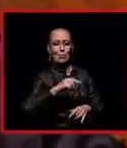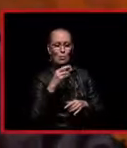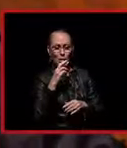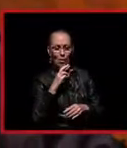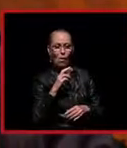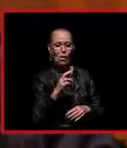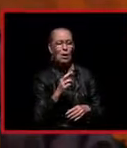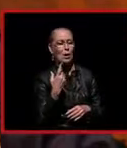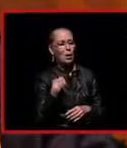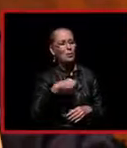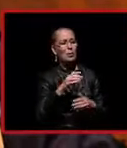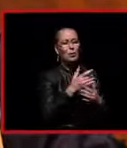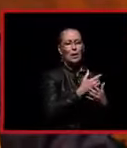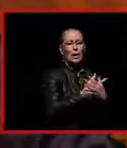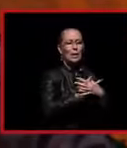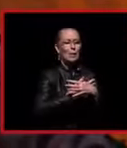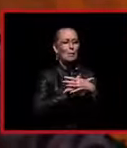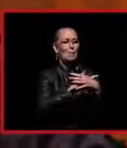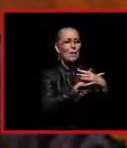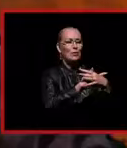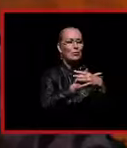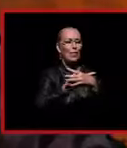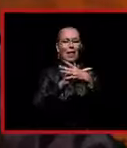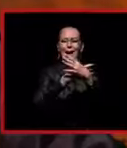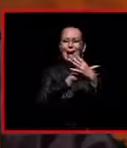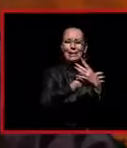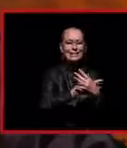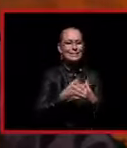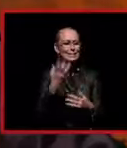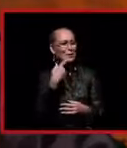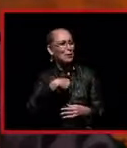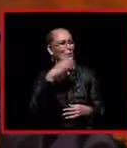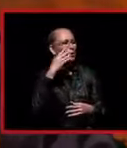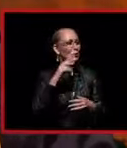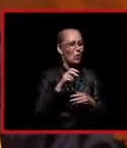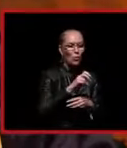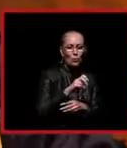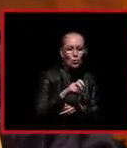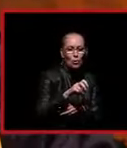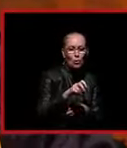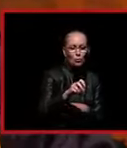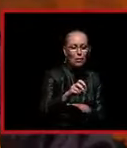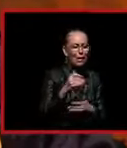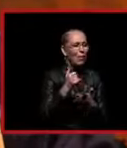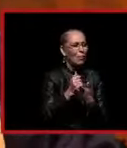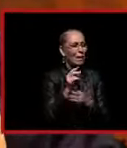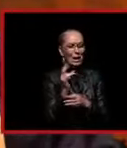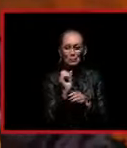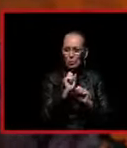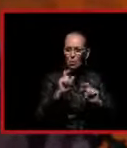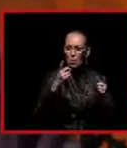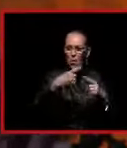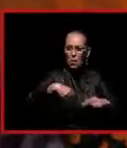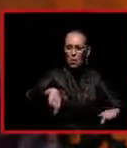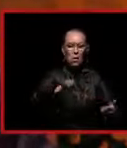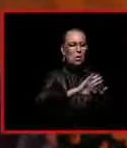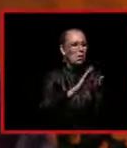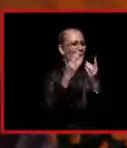learned the route that has brought us together, witnessing our accomplishments. So, class